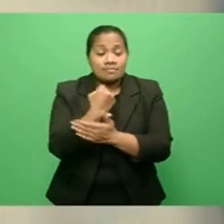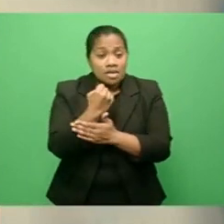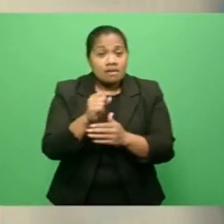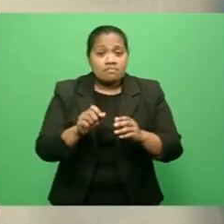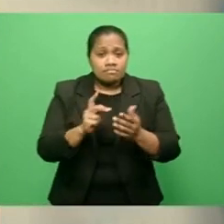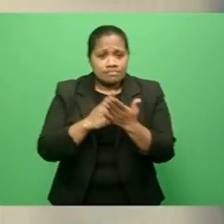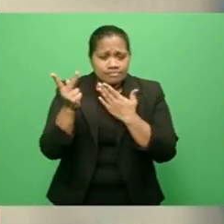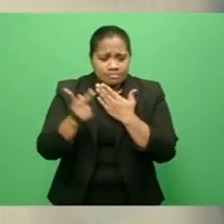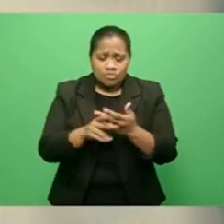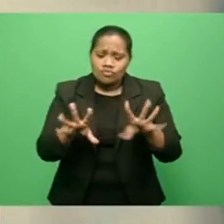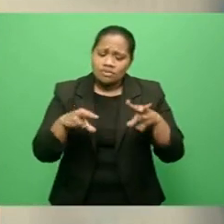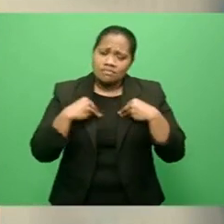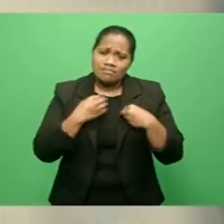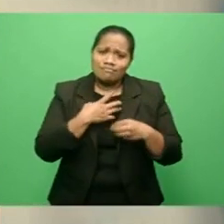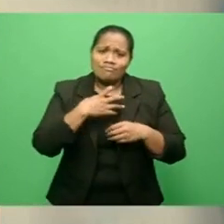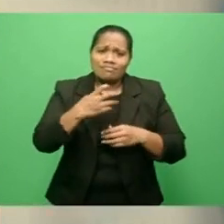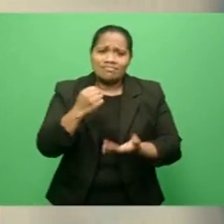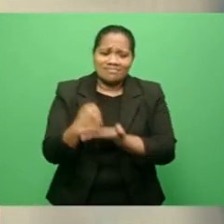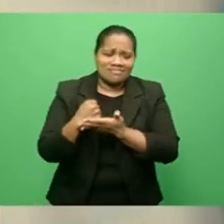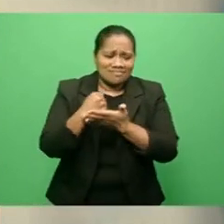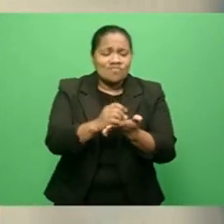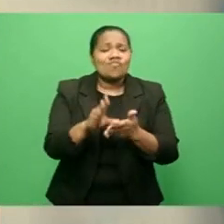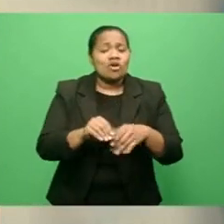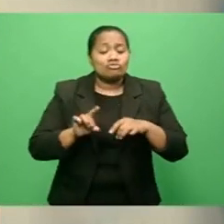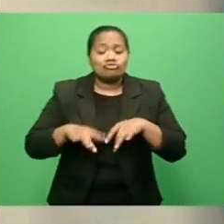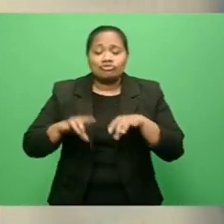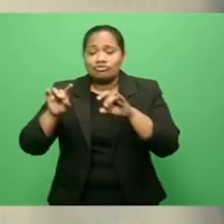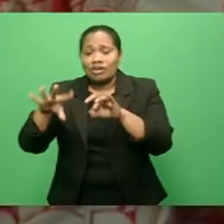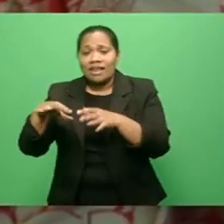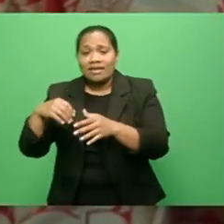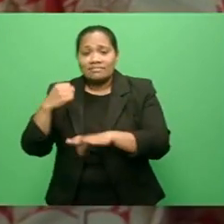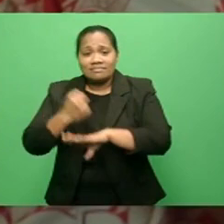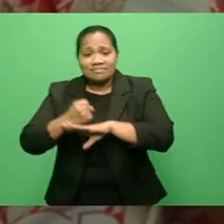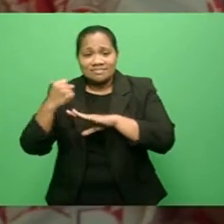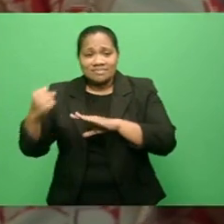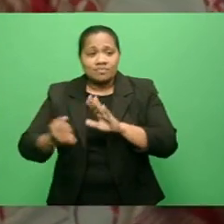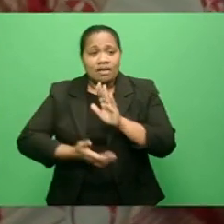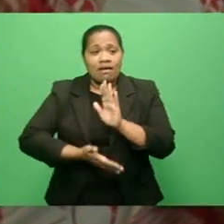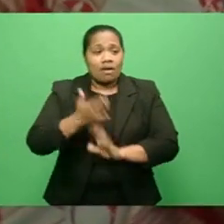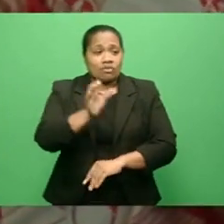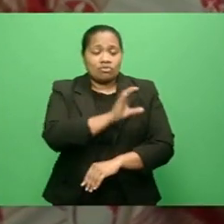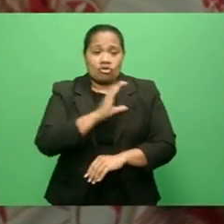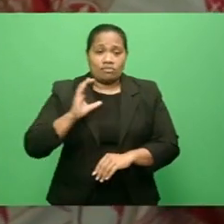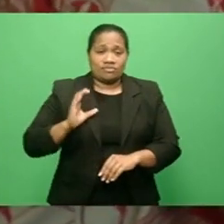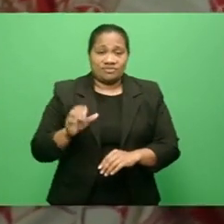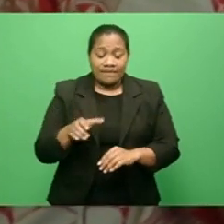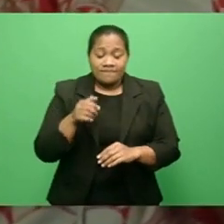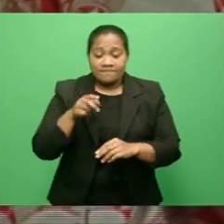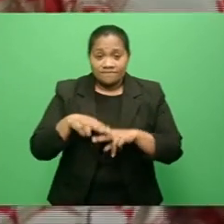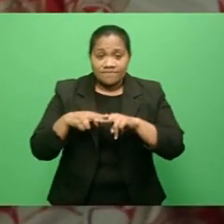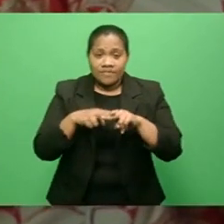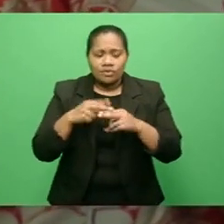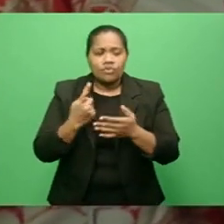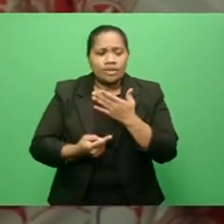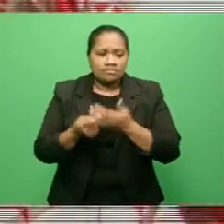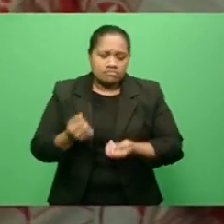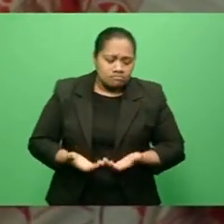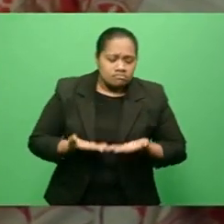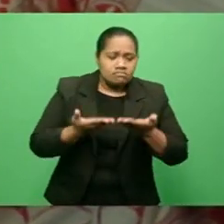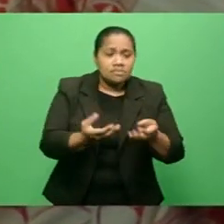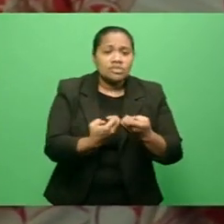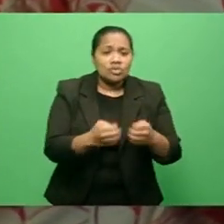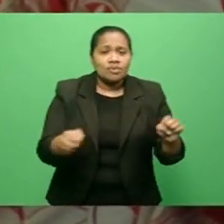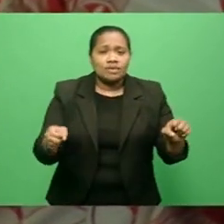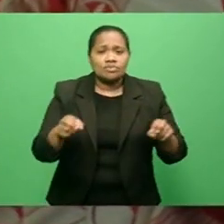much-needed assistance today from the Australian government. High Commissioner to Fiji, John Feeks, handing over equipment to the Fiji